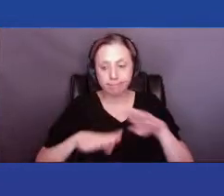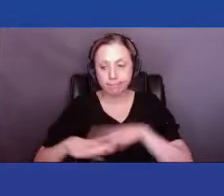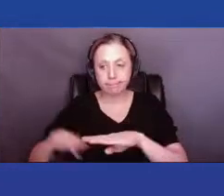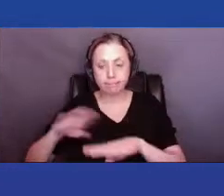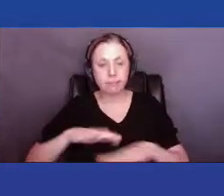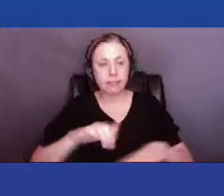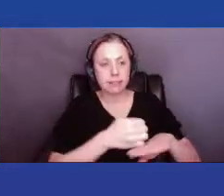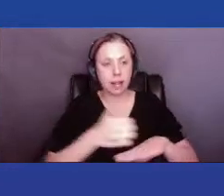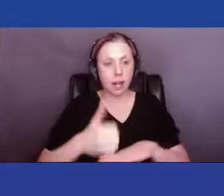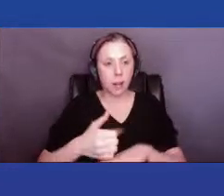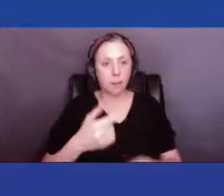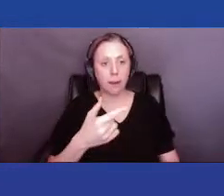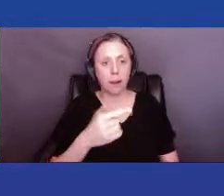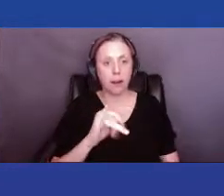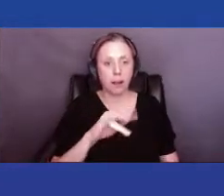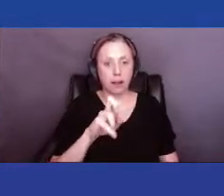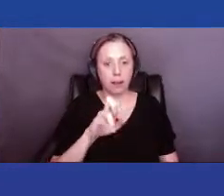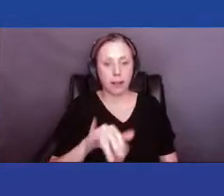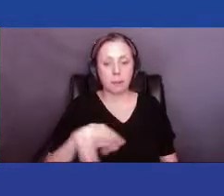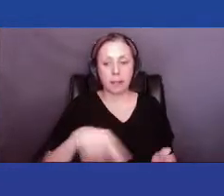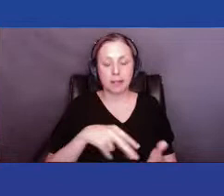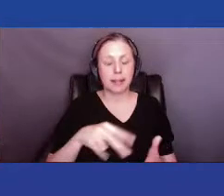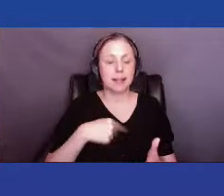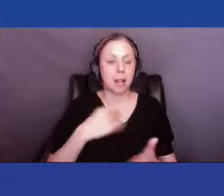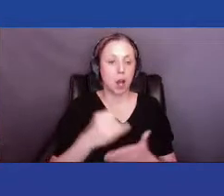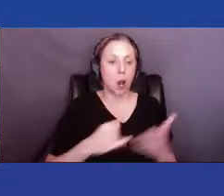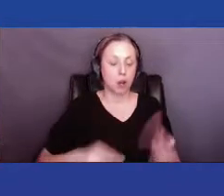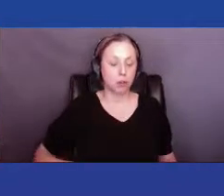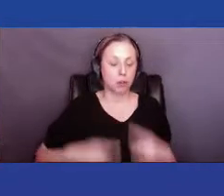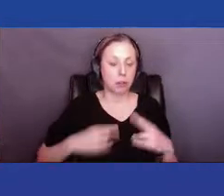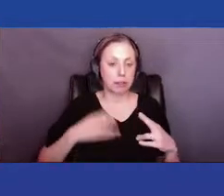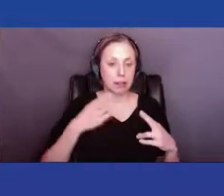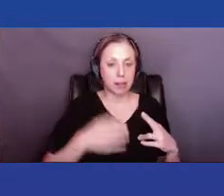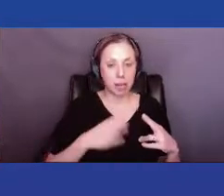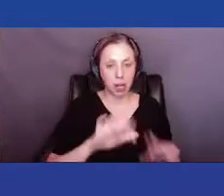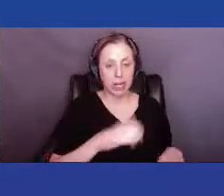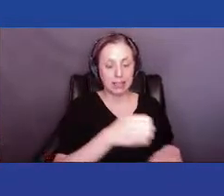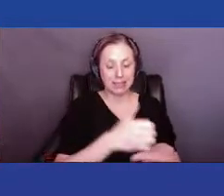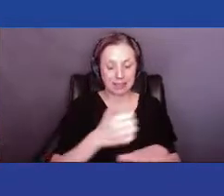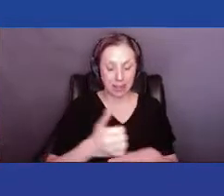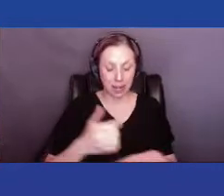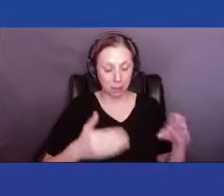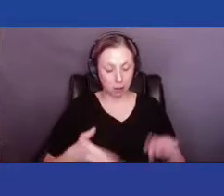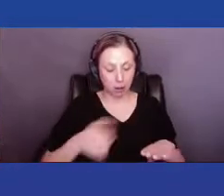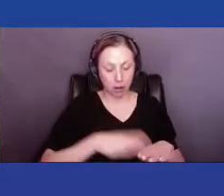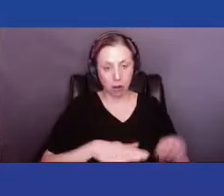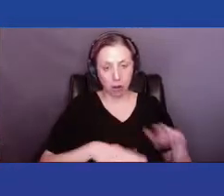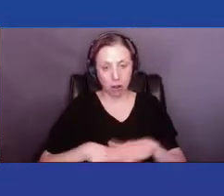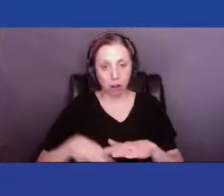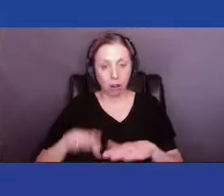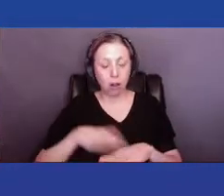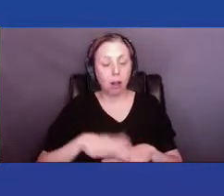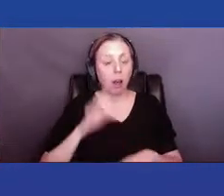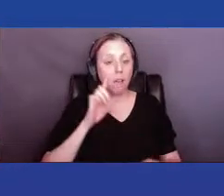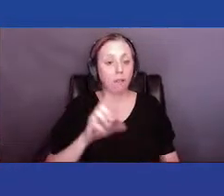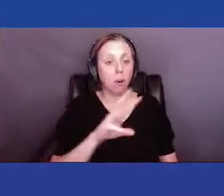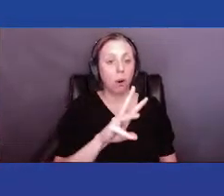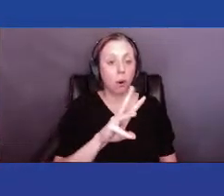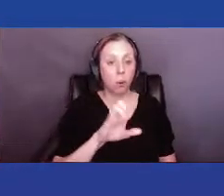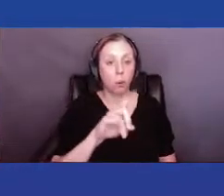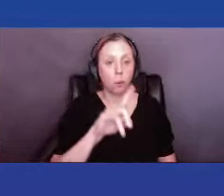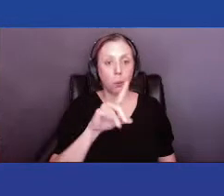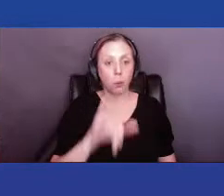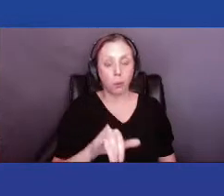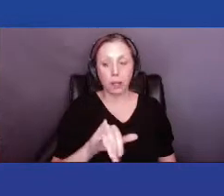Gibney Dance, where I was an artist in residence, and it involves many assemblages of weedy plants, as well as a small